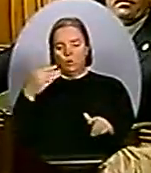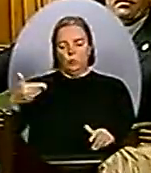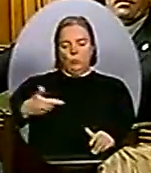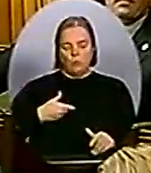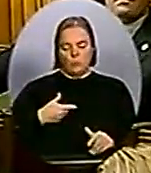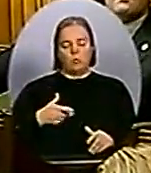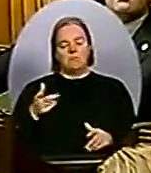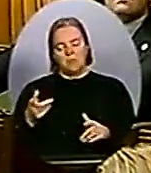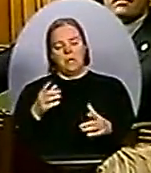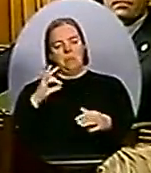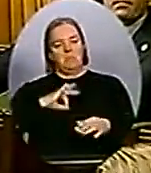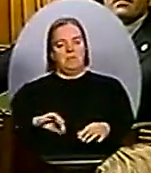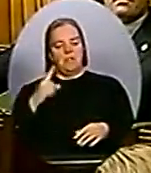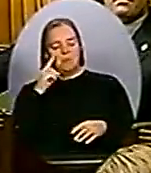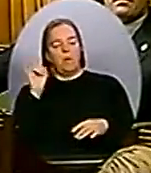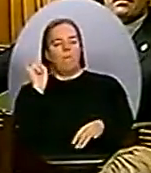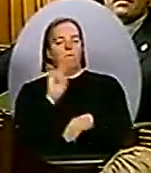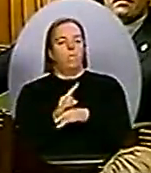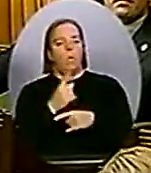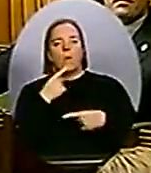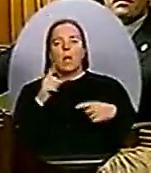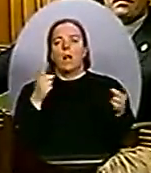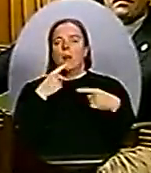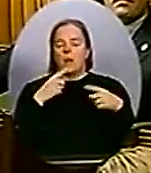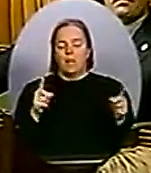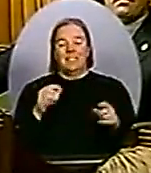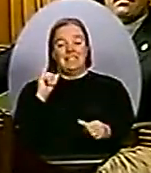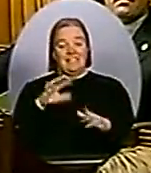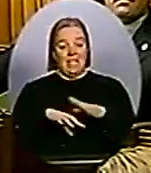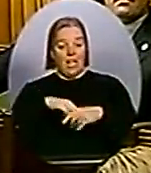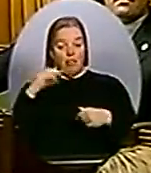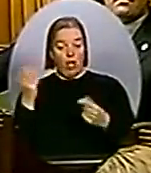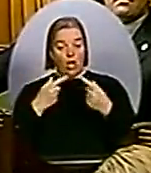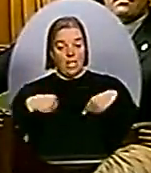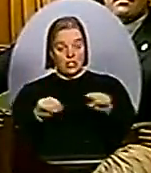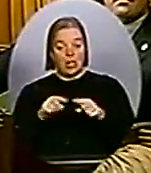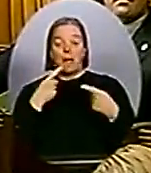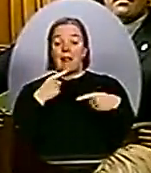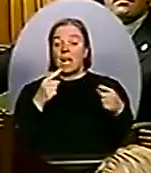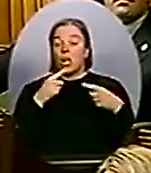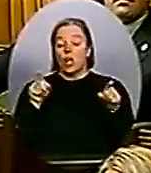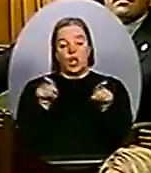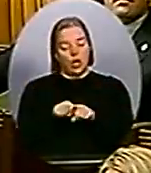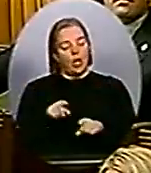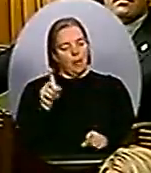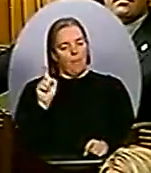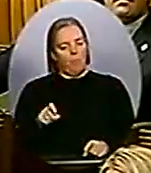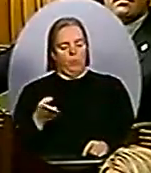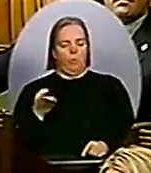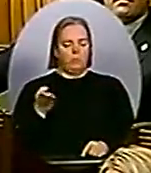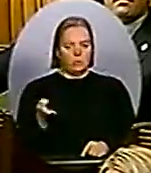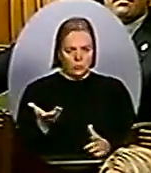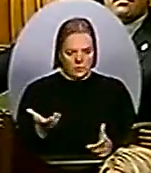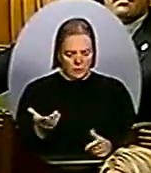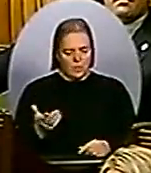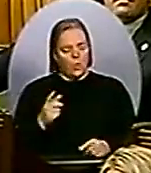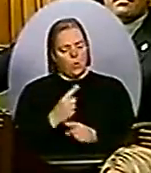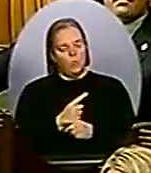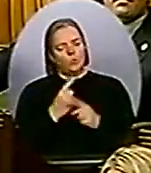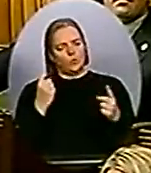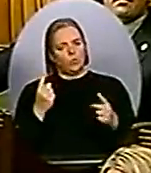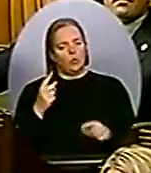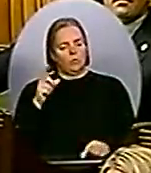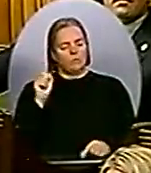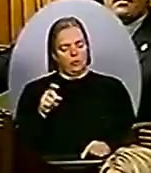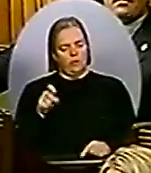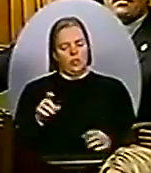other Canadian, he would be accountable to defend them. But you know, Mr. Speaker, one day he will have to be accountable for the false words he used to